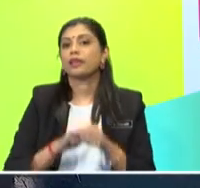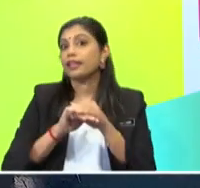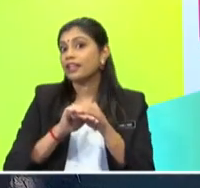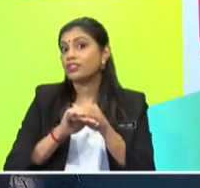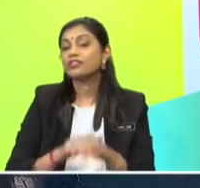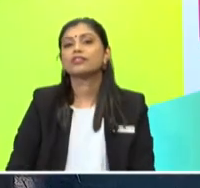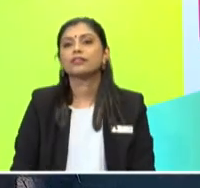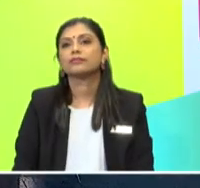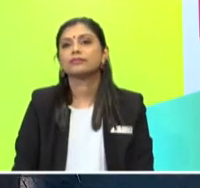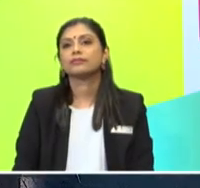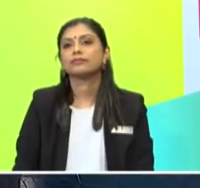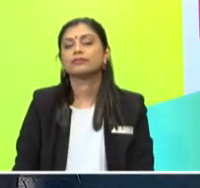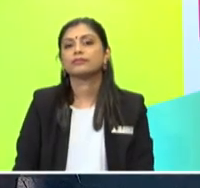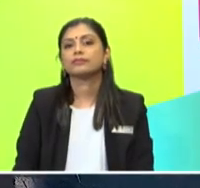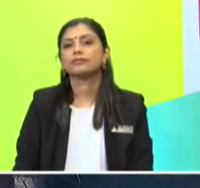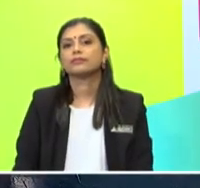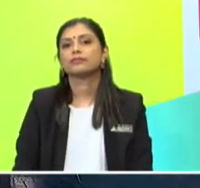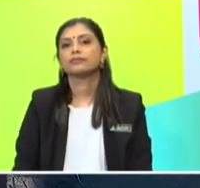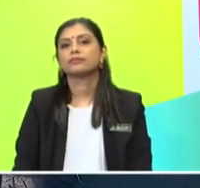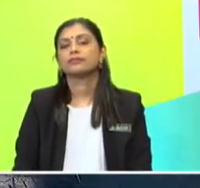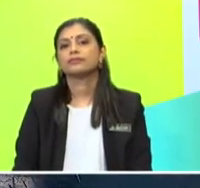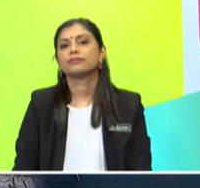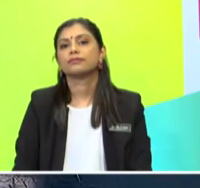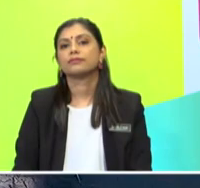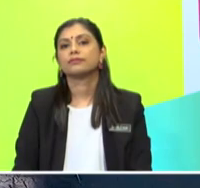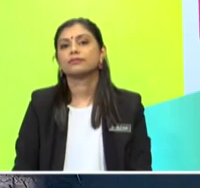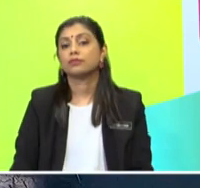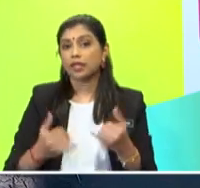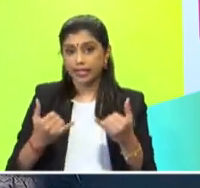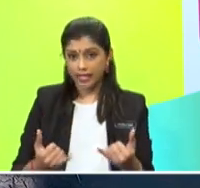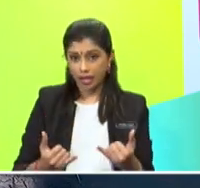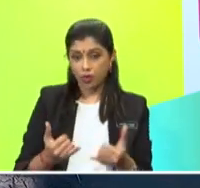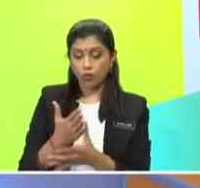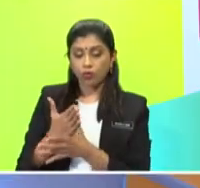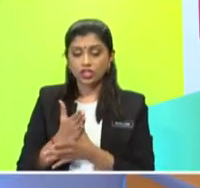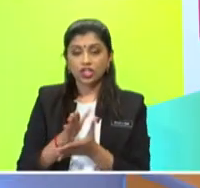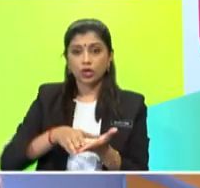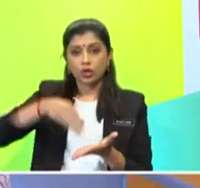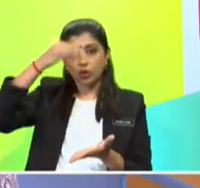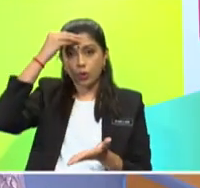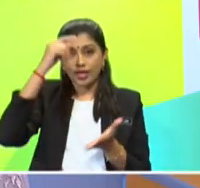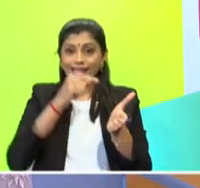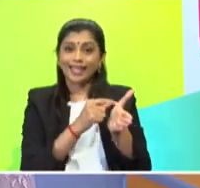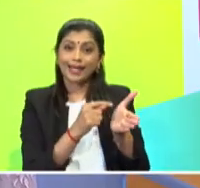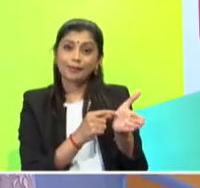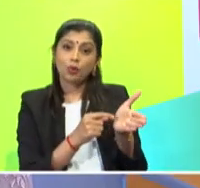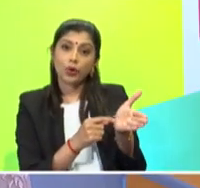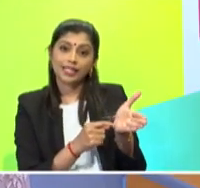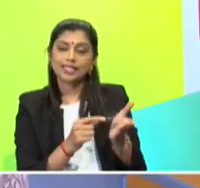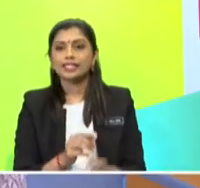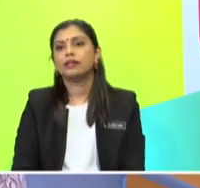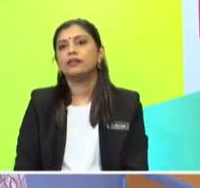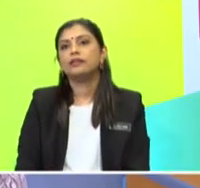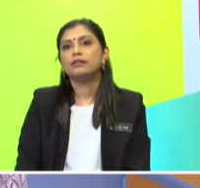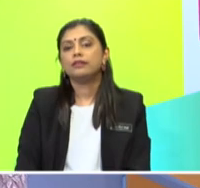Now, girls and boys, let us share your learning points. Now, what can you say to give